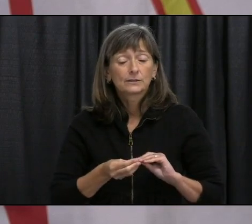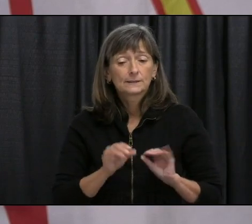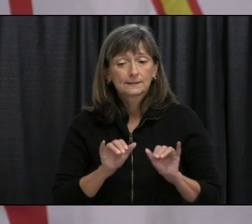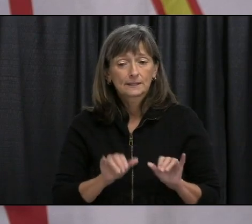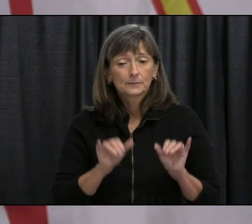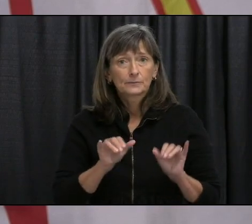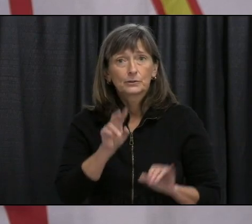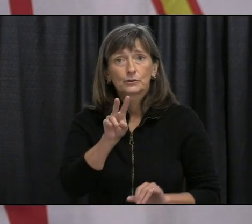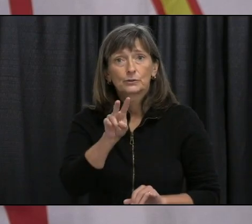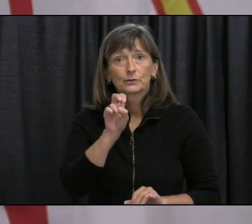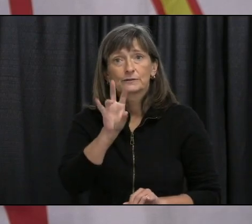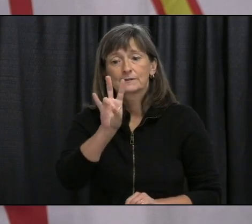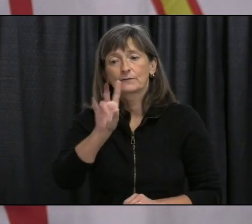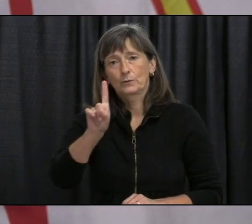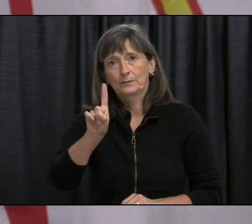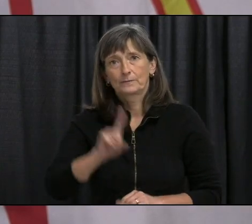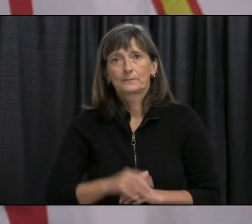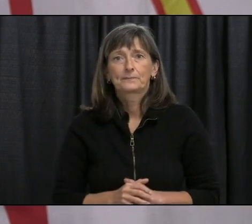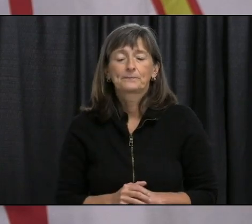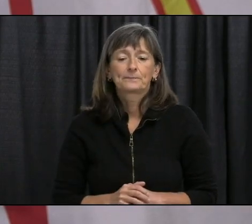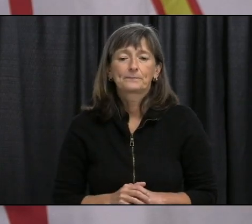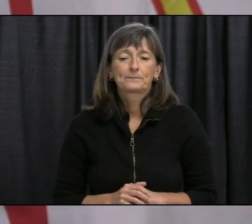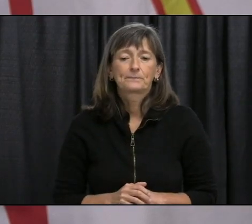at 271.